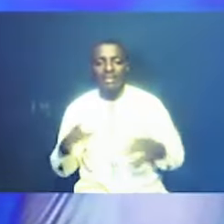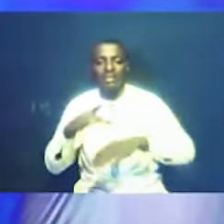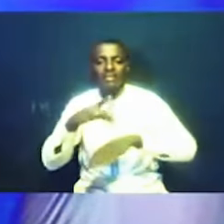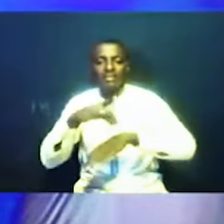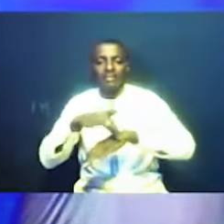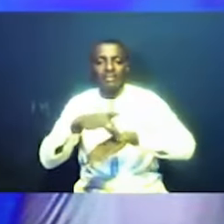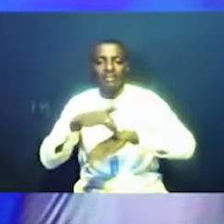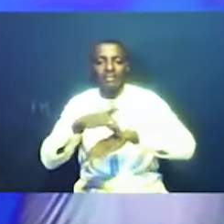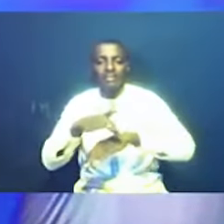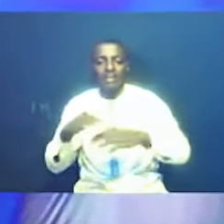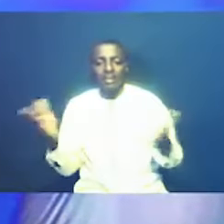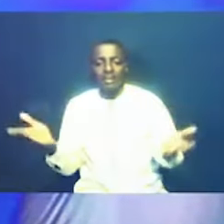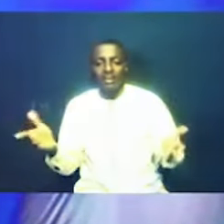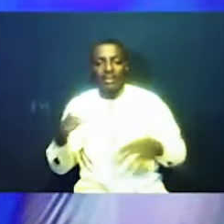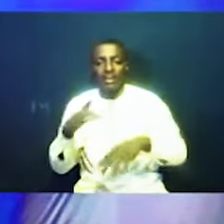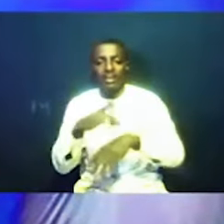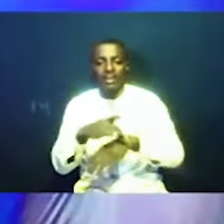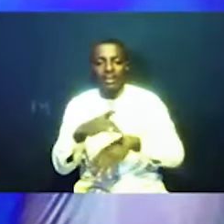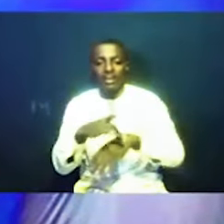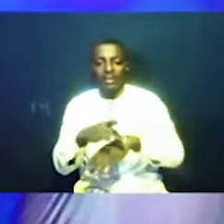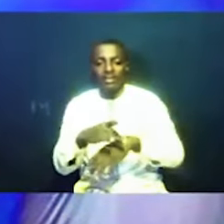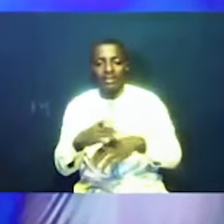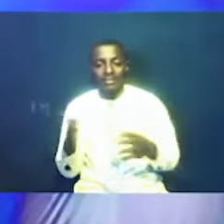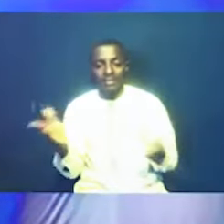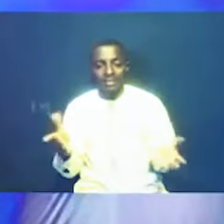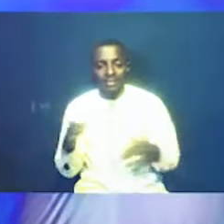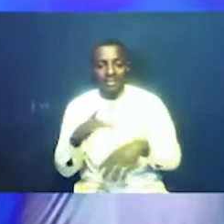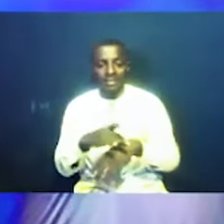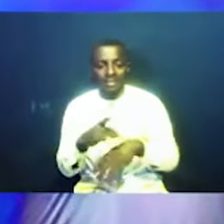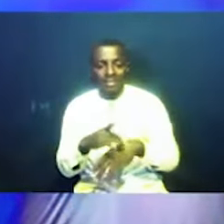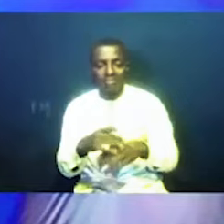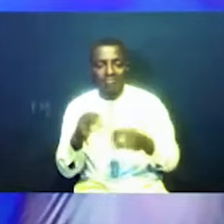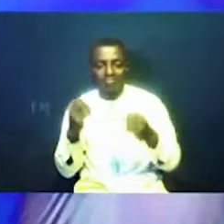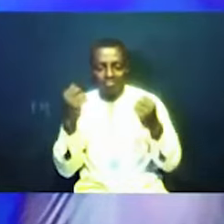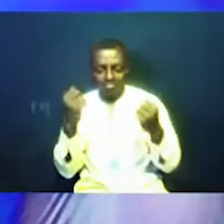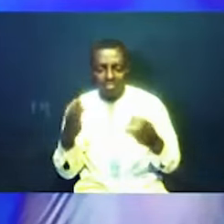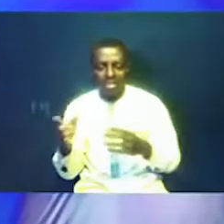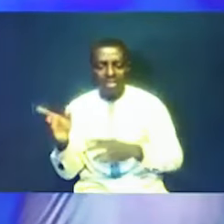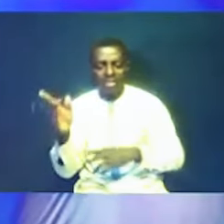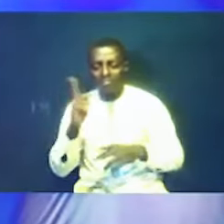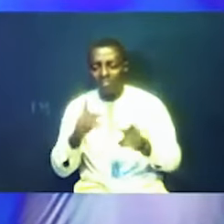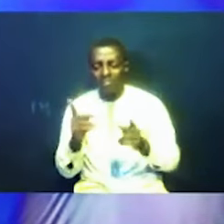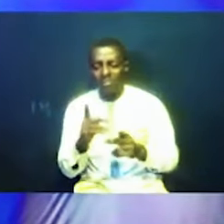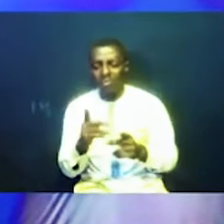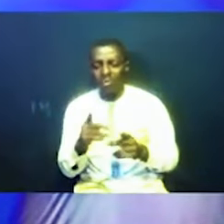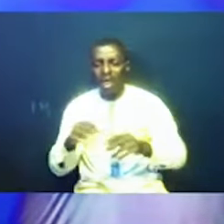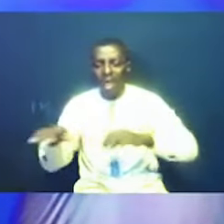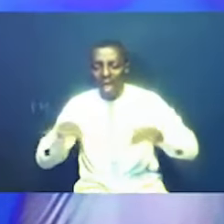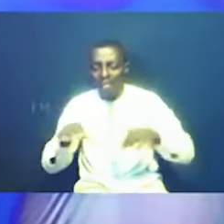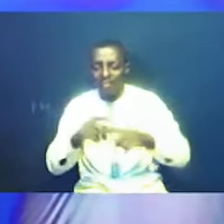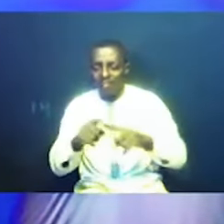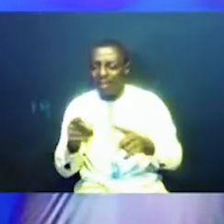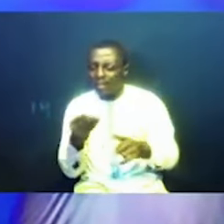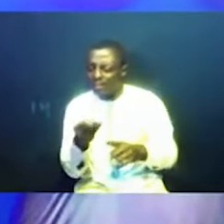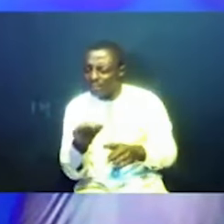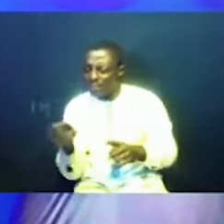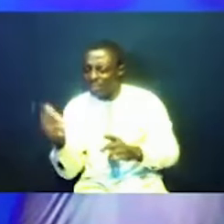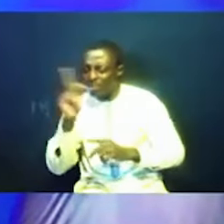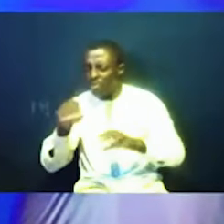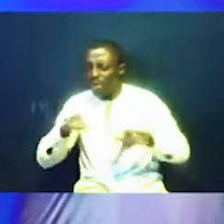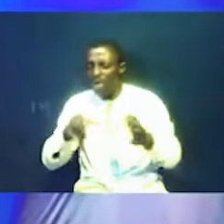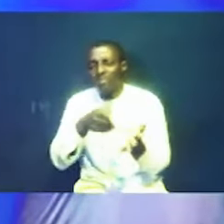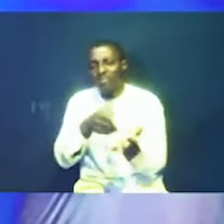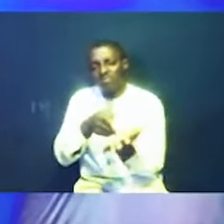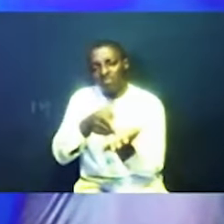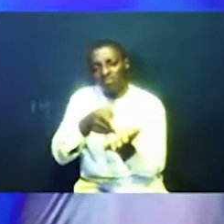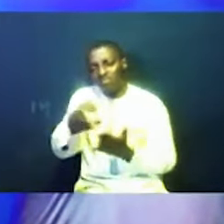great integrity as this man. Nipa watina sasi sua wetumia bo bramudie mu paano oye kakra bi ne